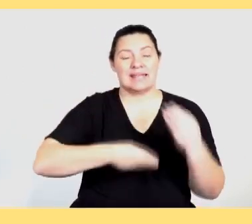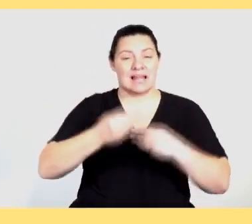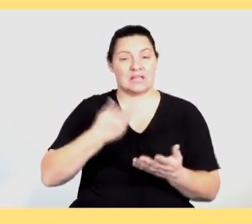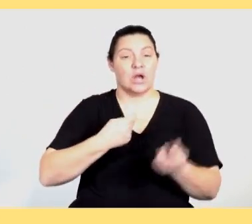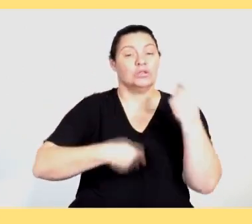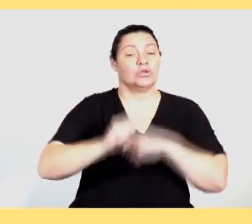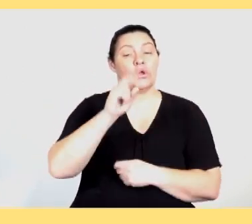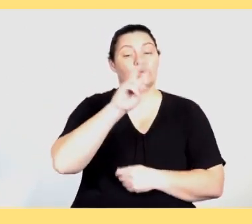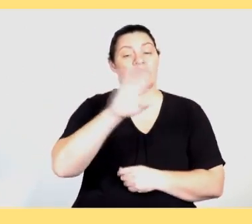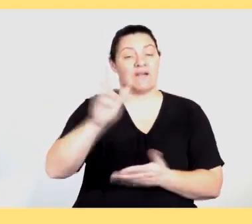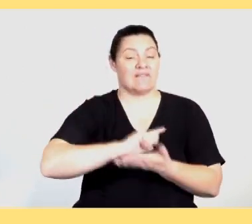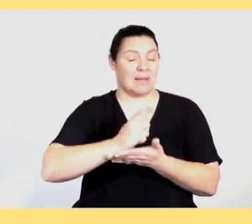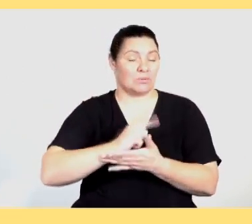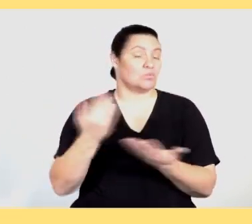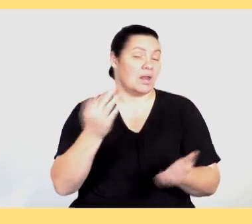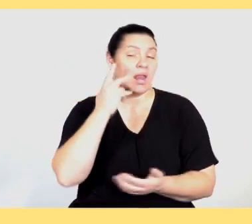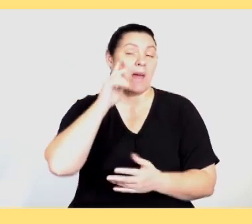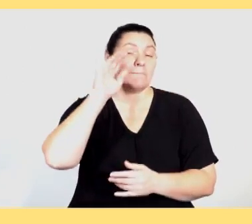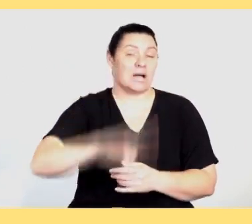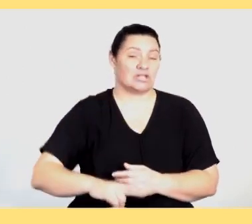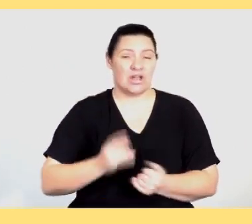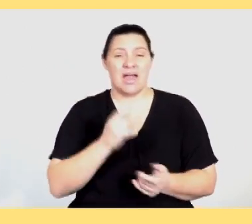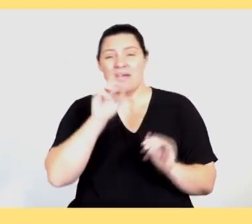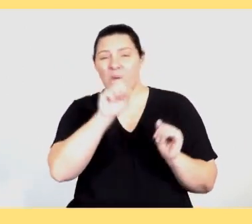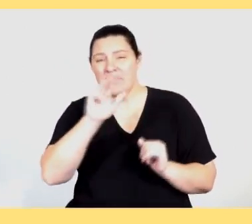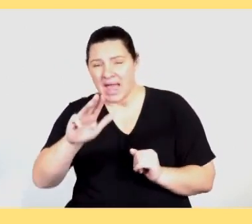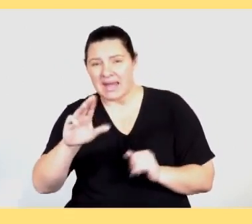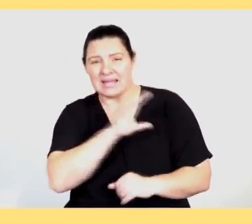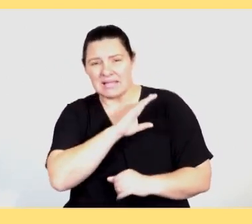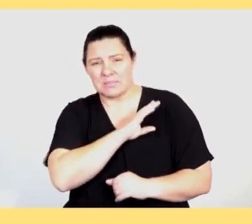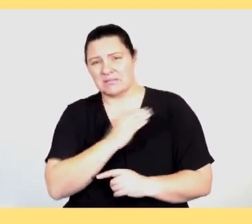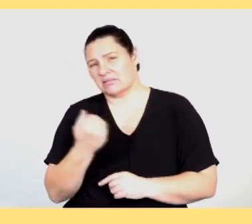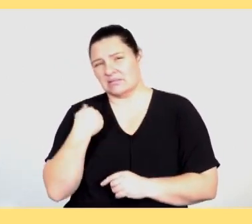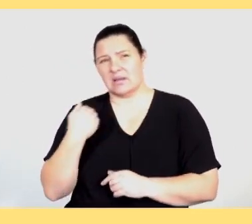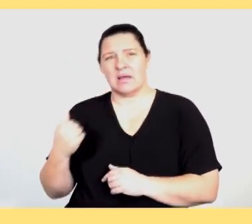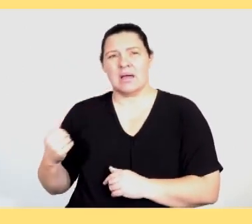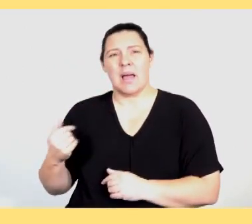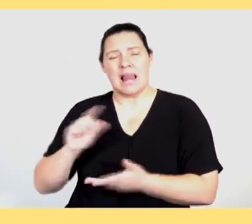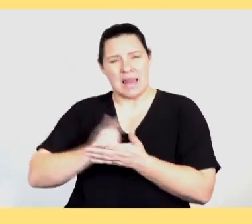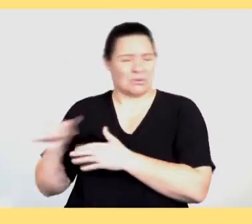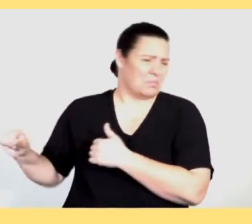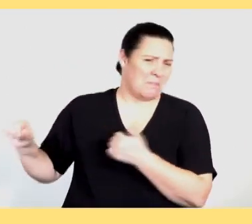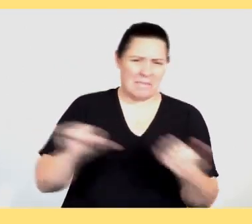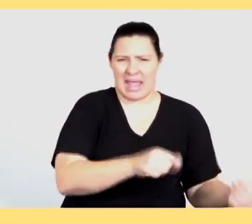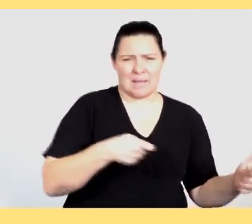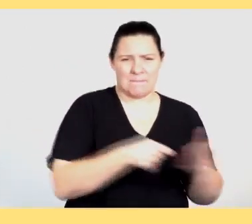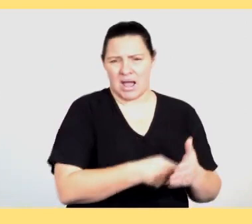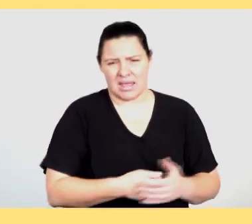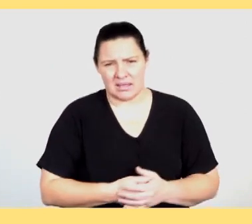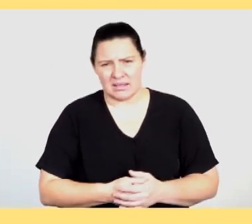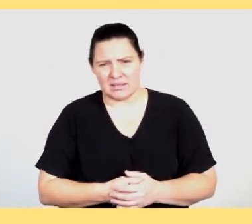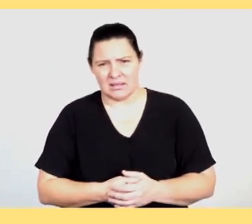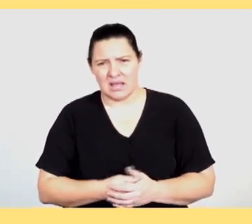dealers sold 25 laptops in March, and 19 customers have recently returned the laptops that they